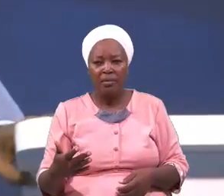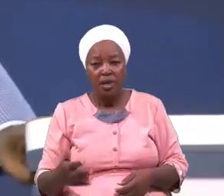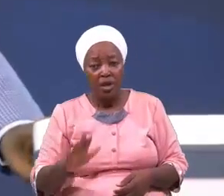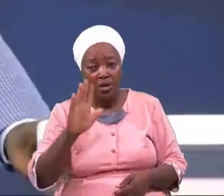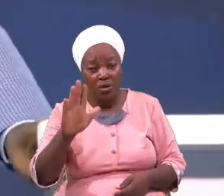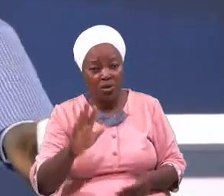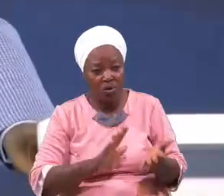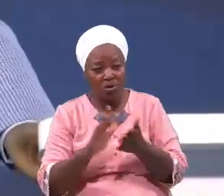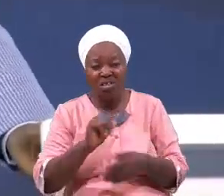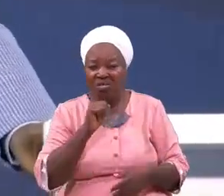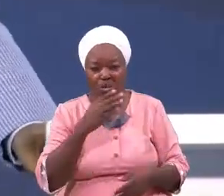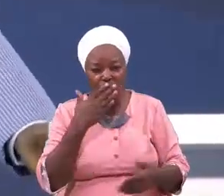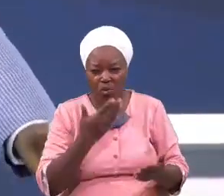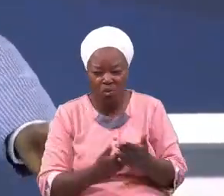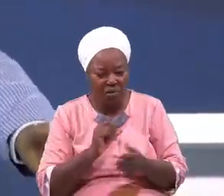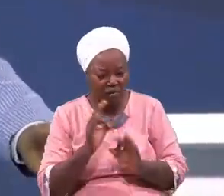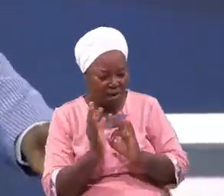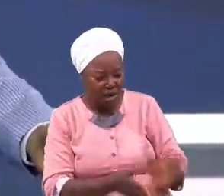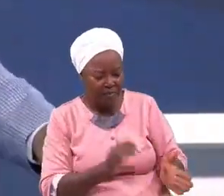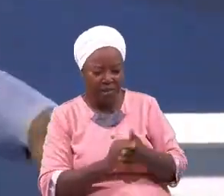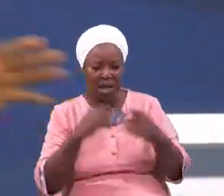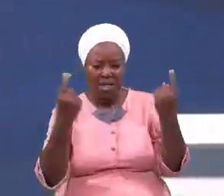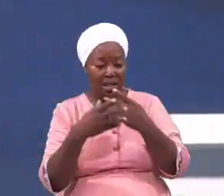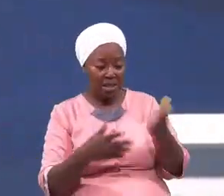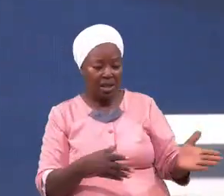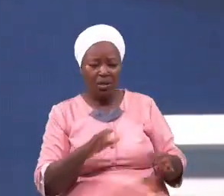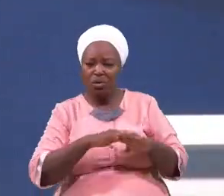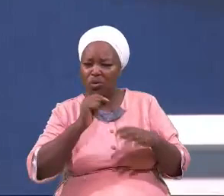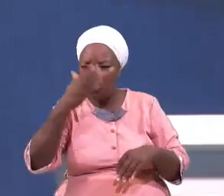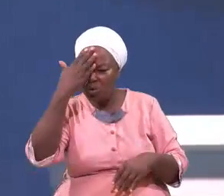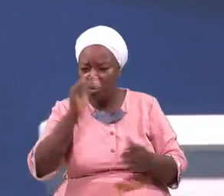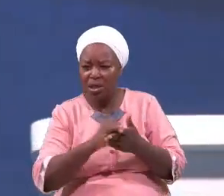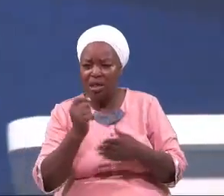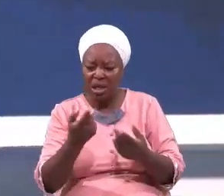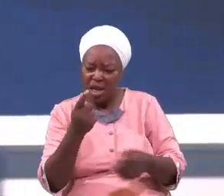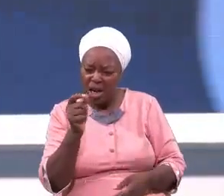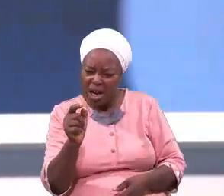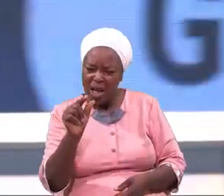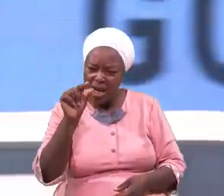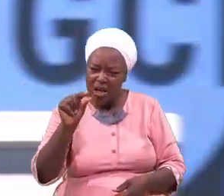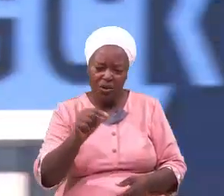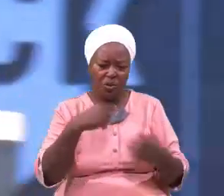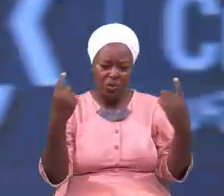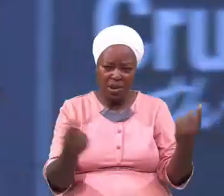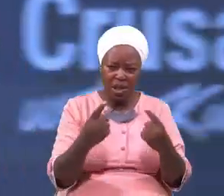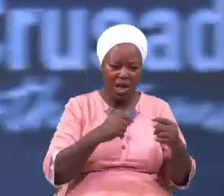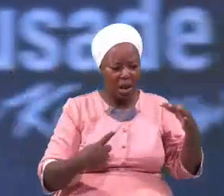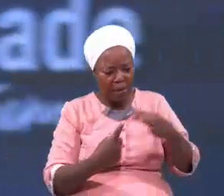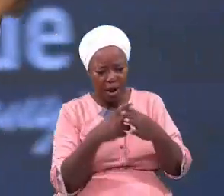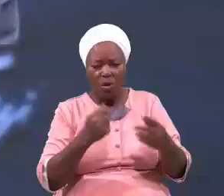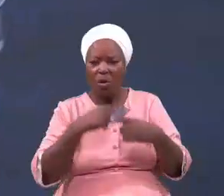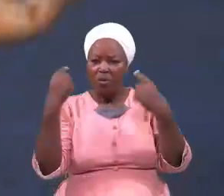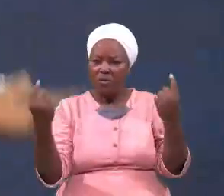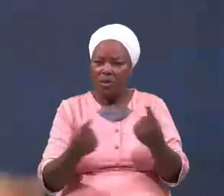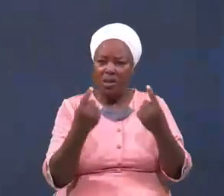glorying is not good if you leave the leaven there. Don't you know that a leaven, leaven, an appearance of evil will